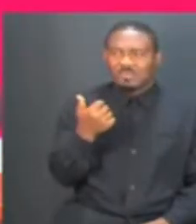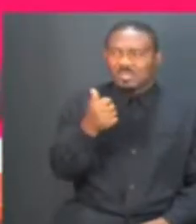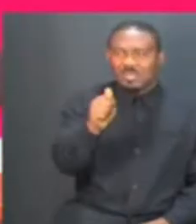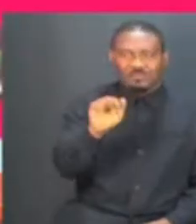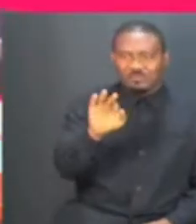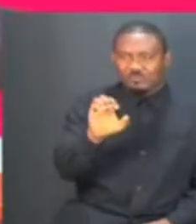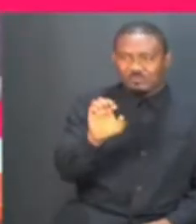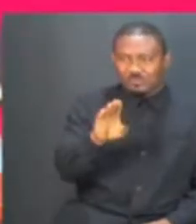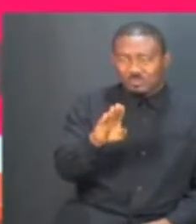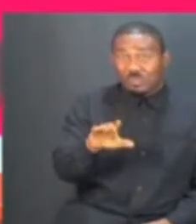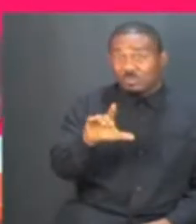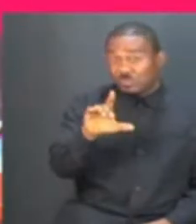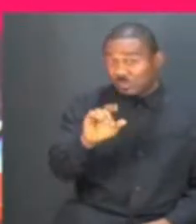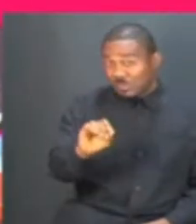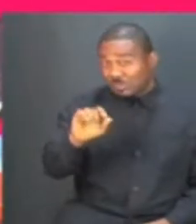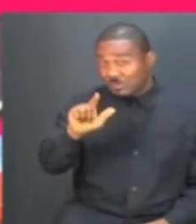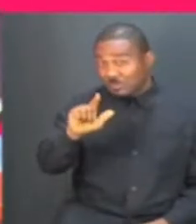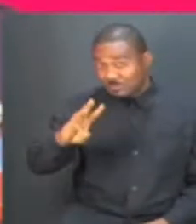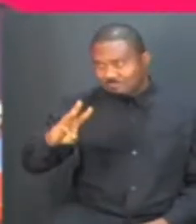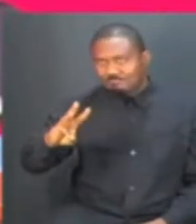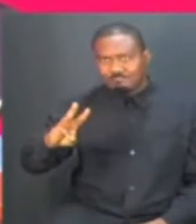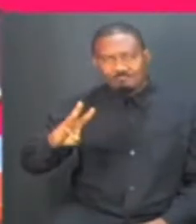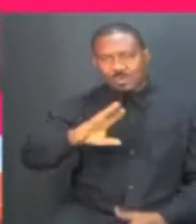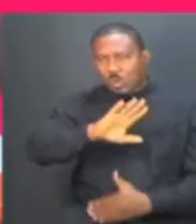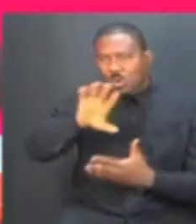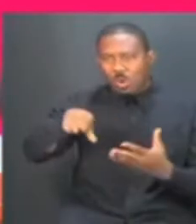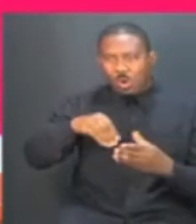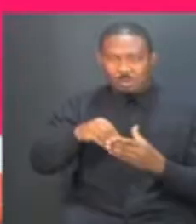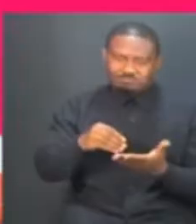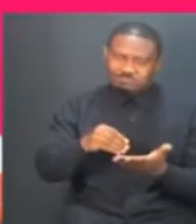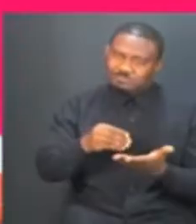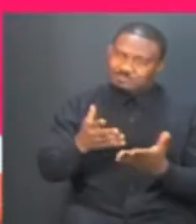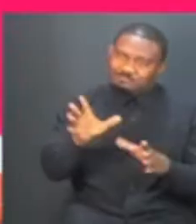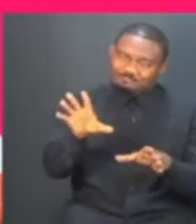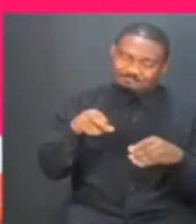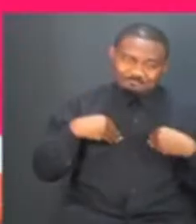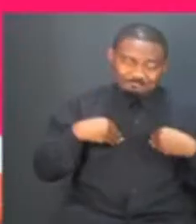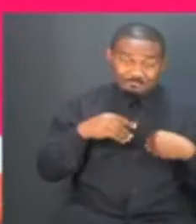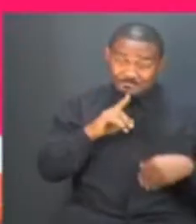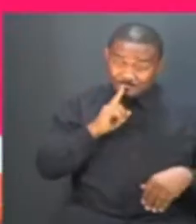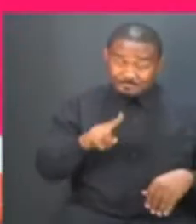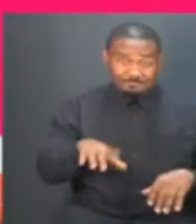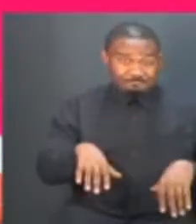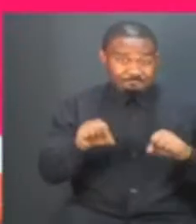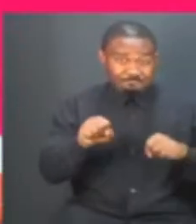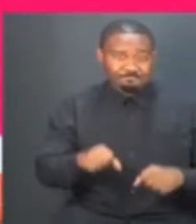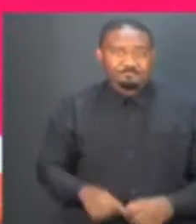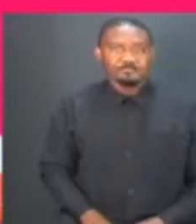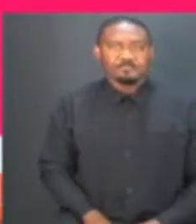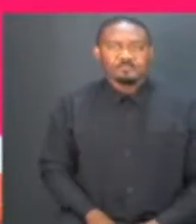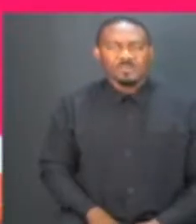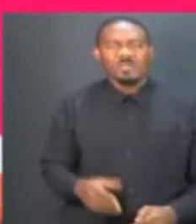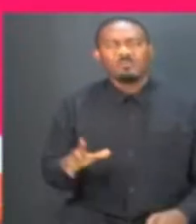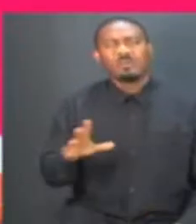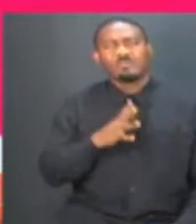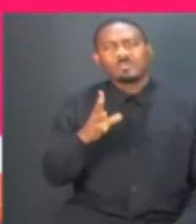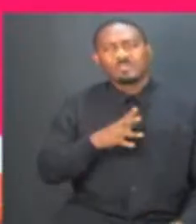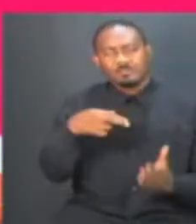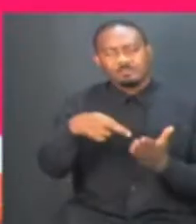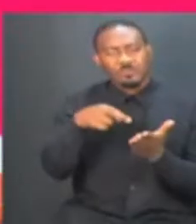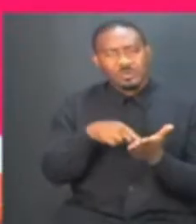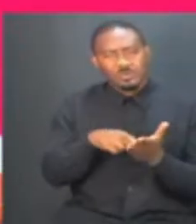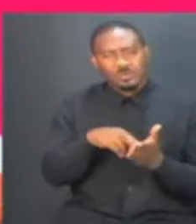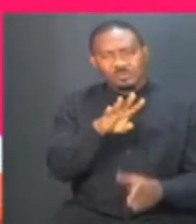record of proceedings. Honourable members, we have two official reports. The official reports of